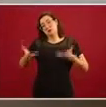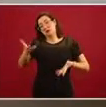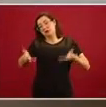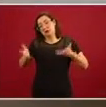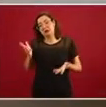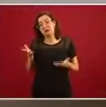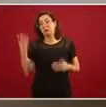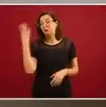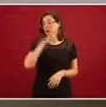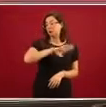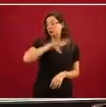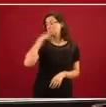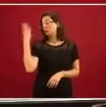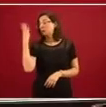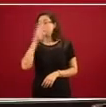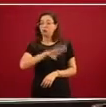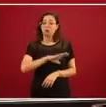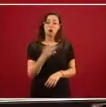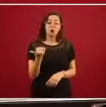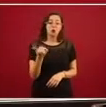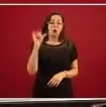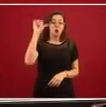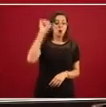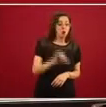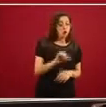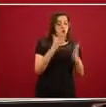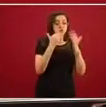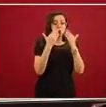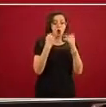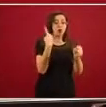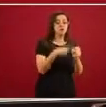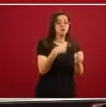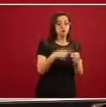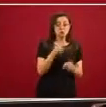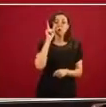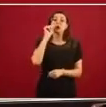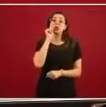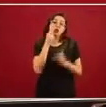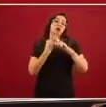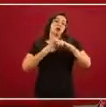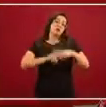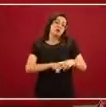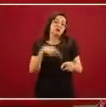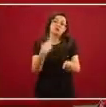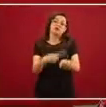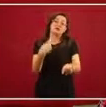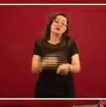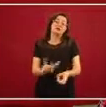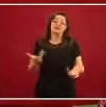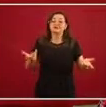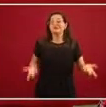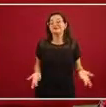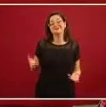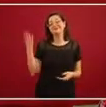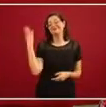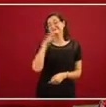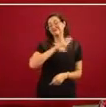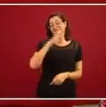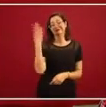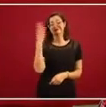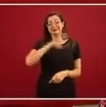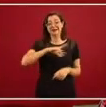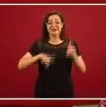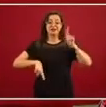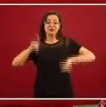And talking about the municipalities, this is a very dynamic process. Today, there might be a municipality that has no cases